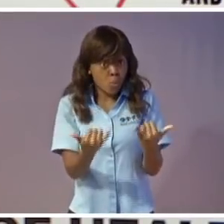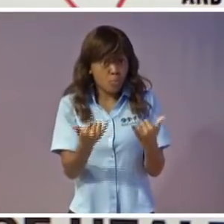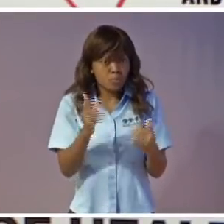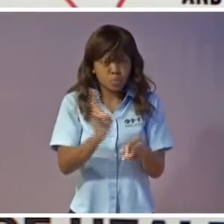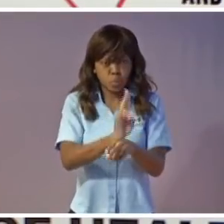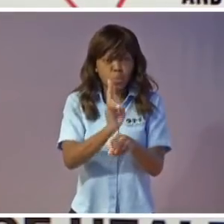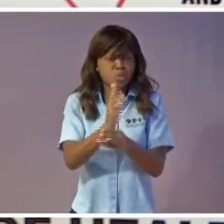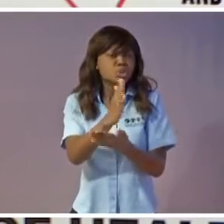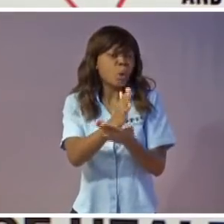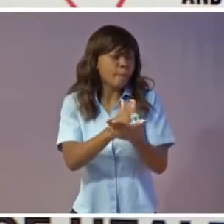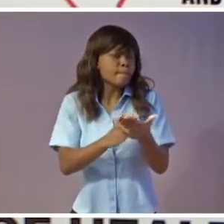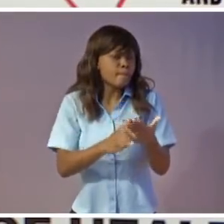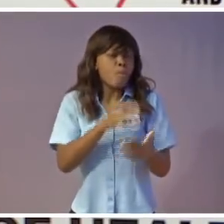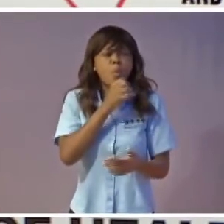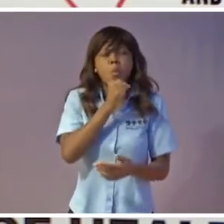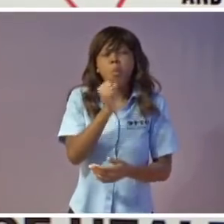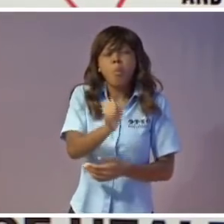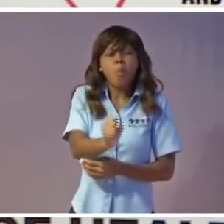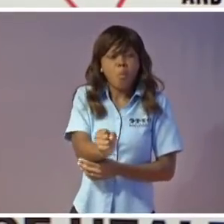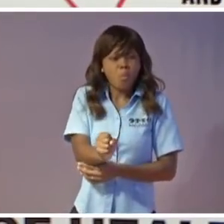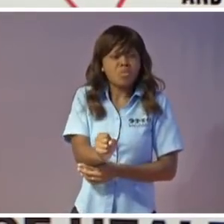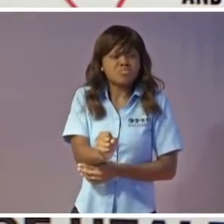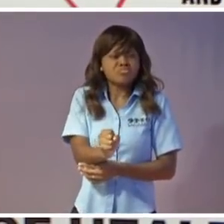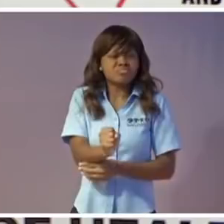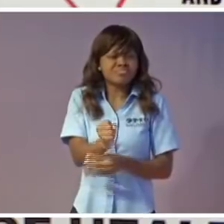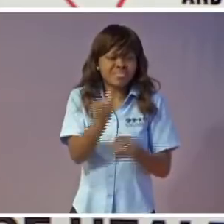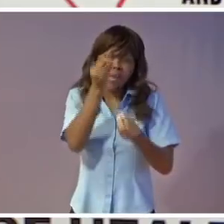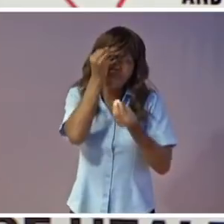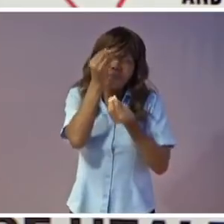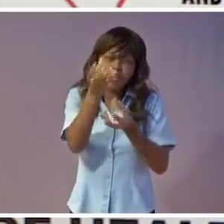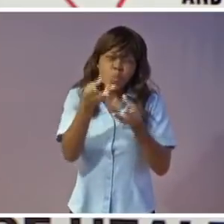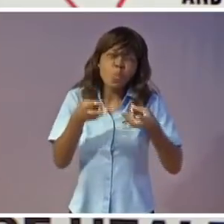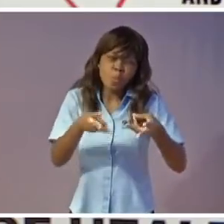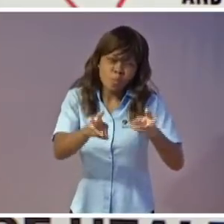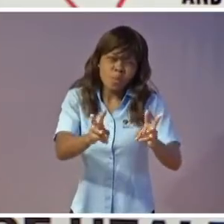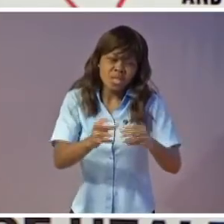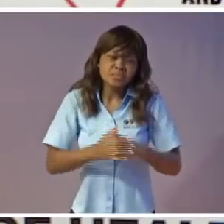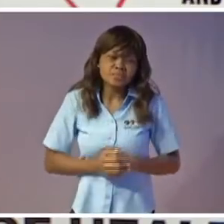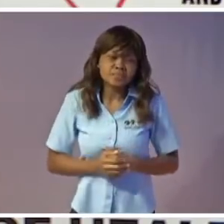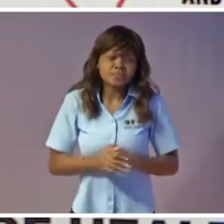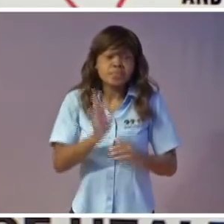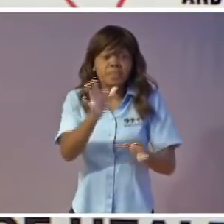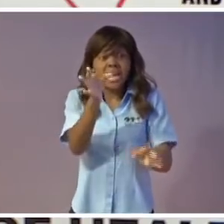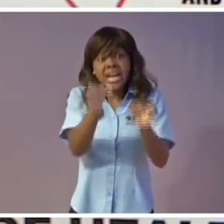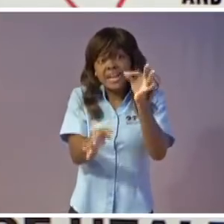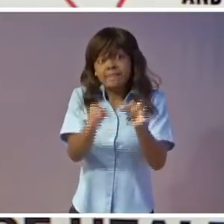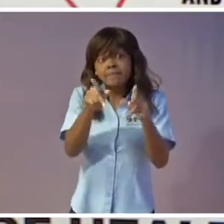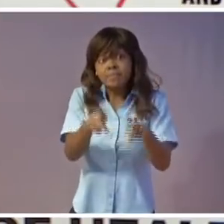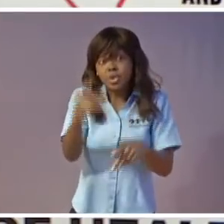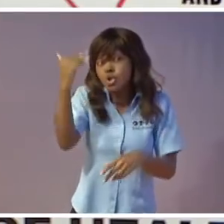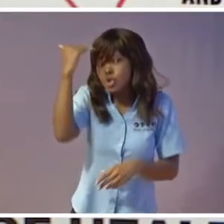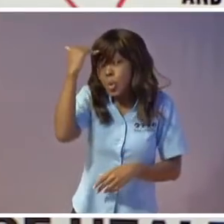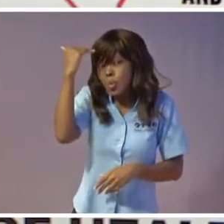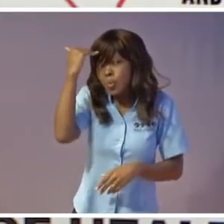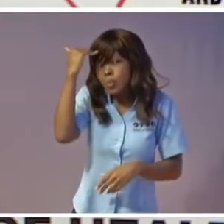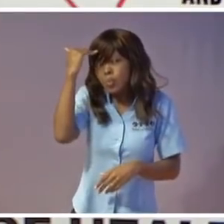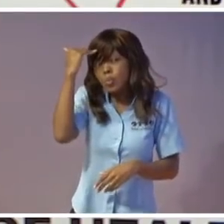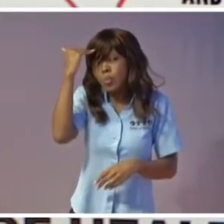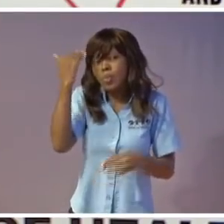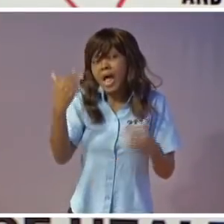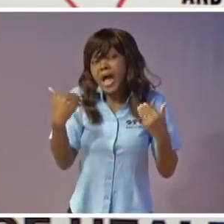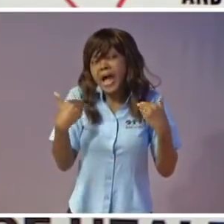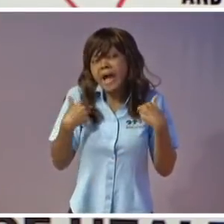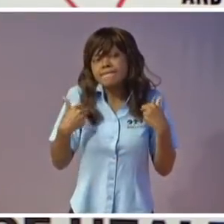And if you could have it up on the screen, so that those who were accustomed to the granular details, you will still be getting it,